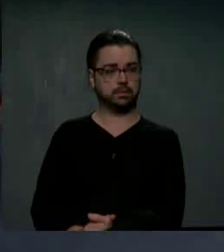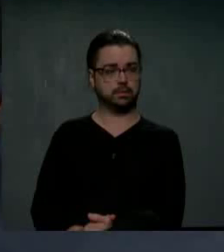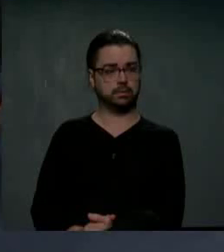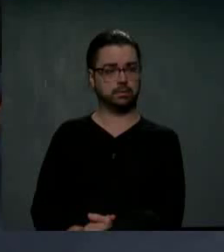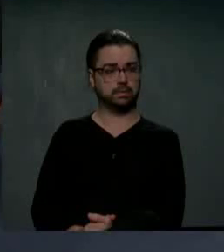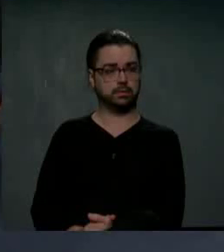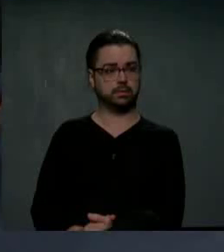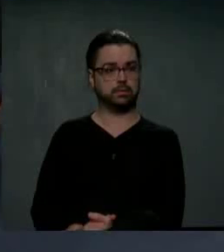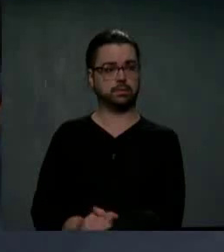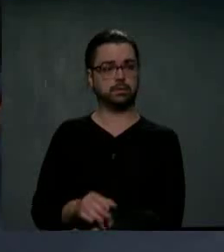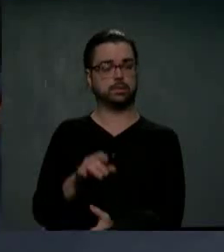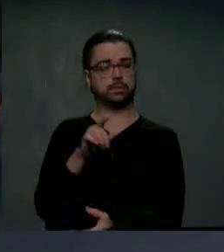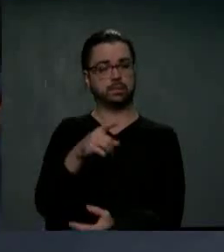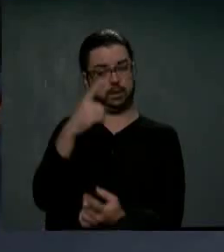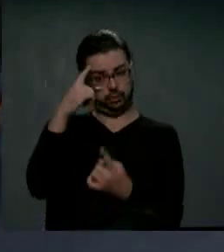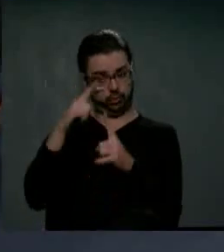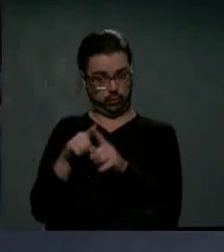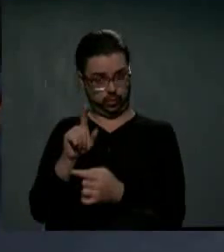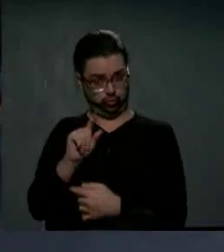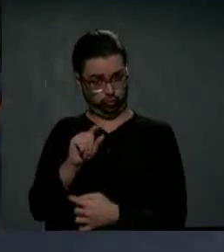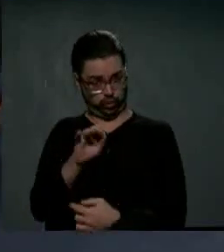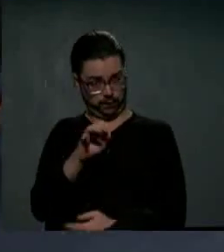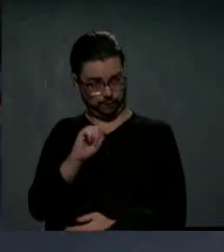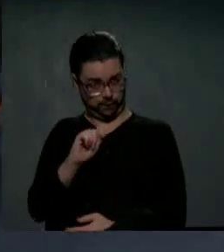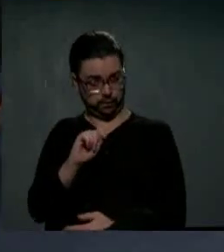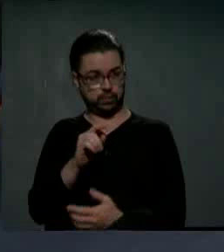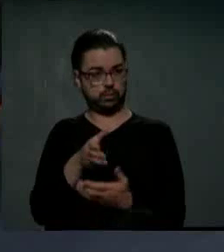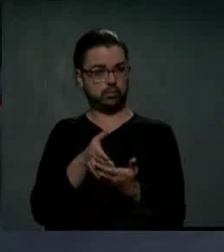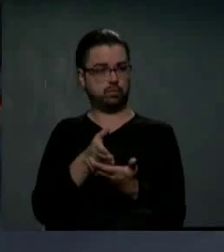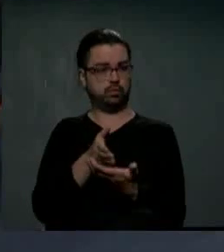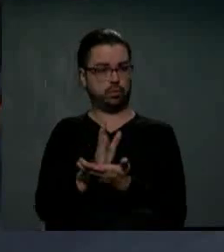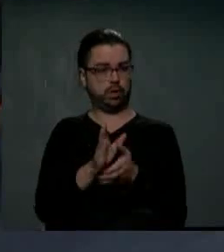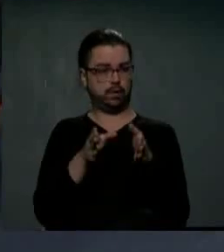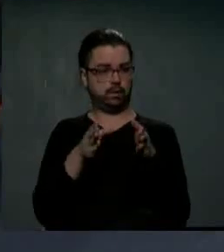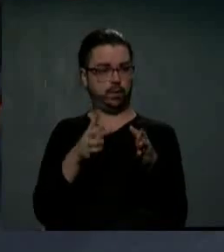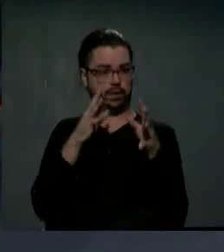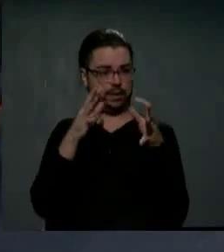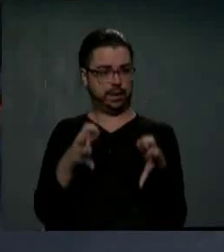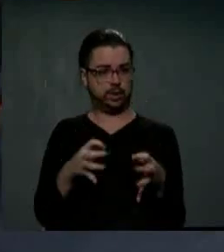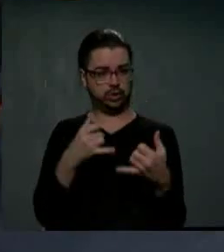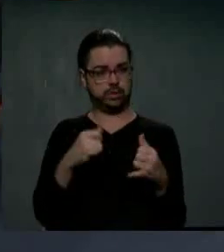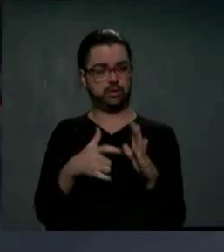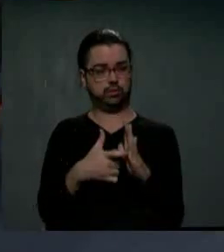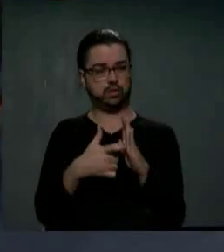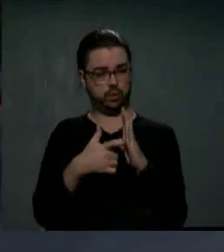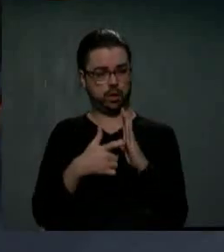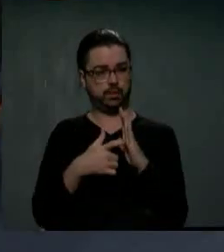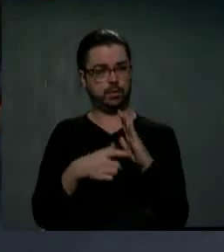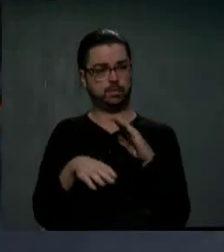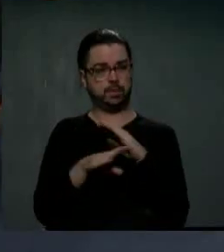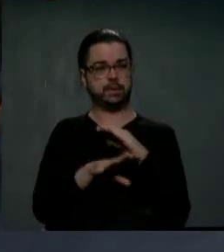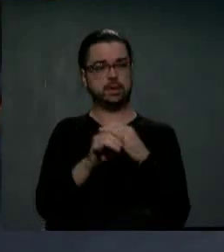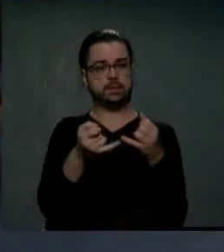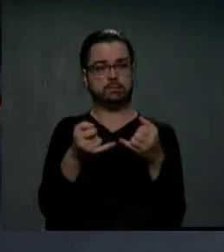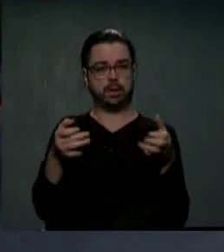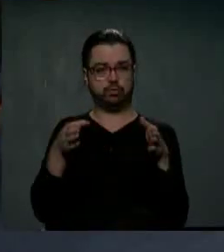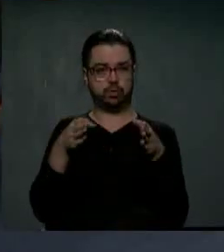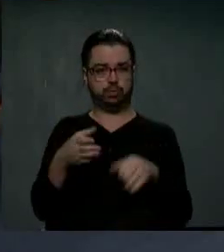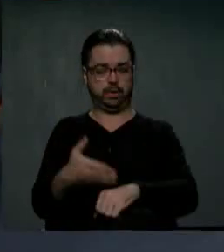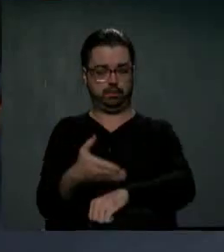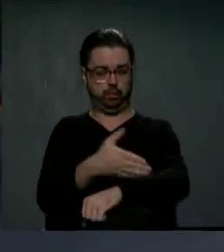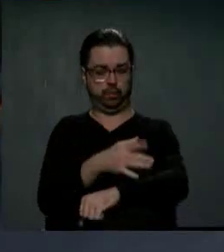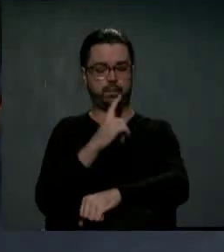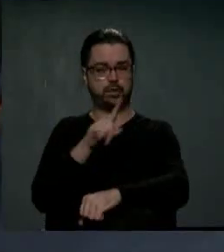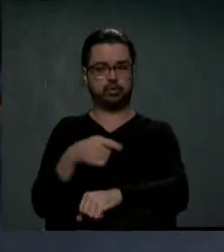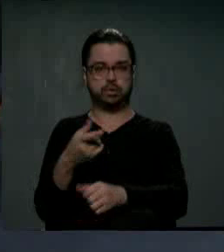Yep, they agree with 20 foot, and so the right-of-way dedication would still be a requirement. Essentially, his boundary street improvements will just be bringing